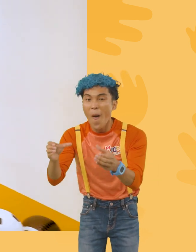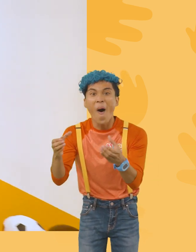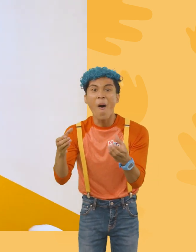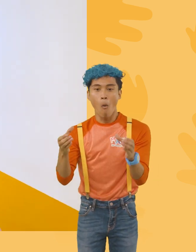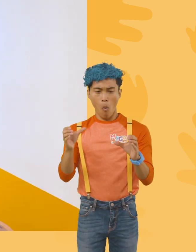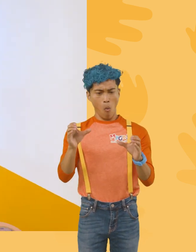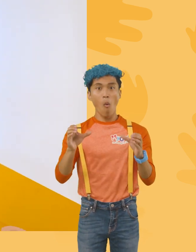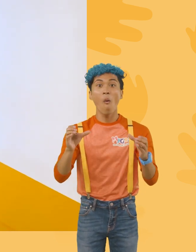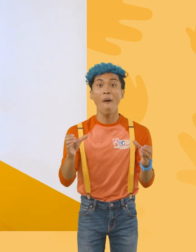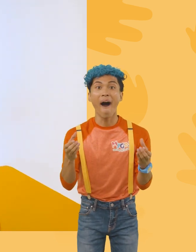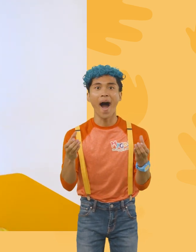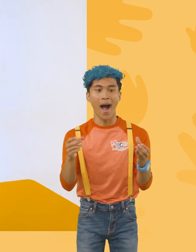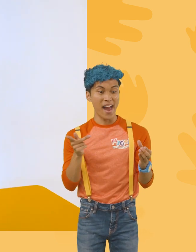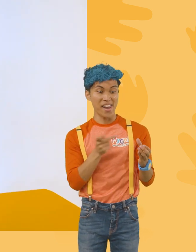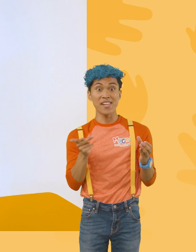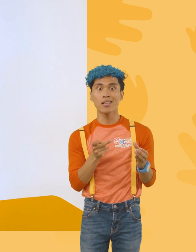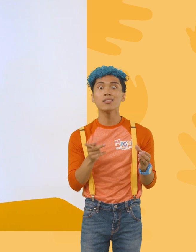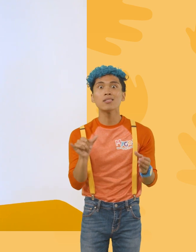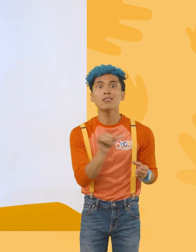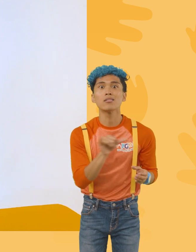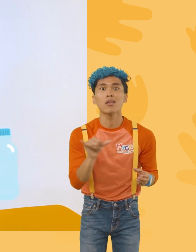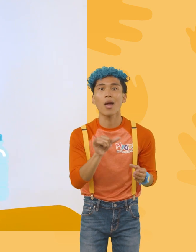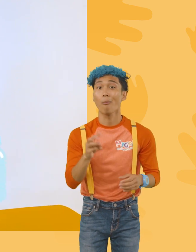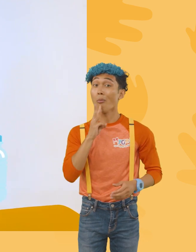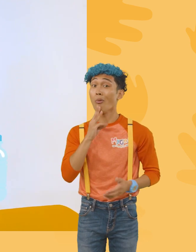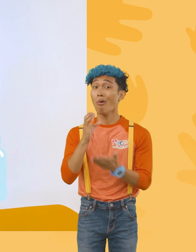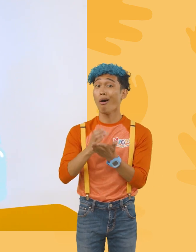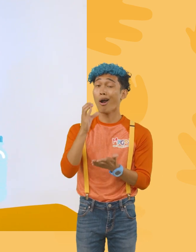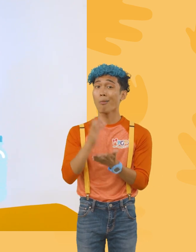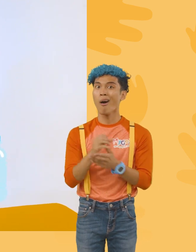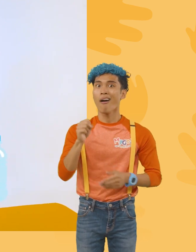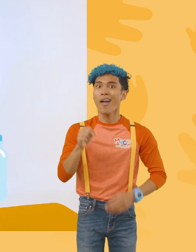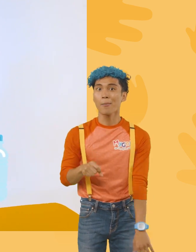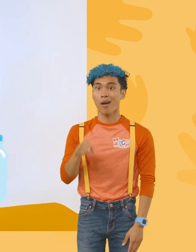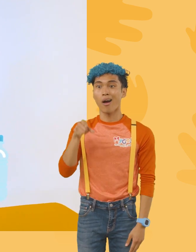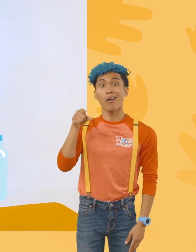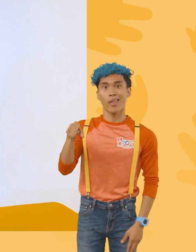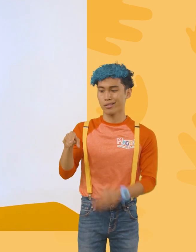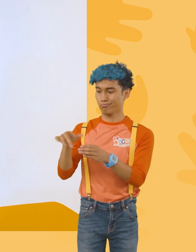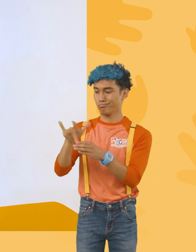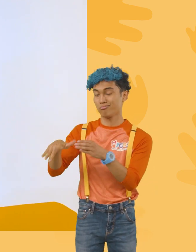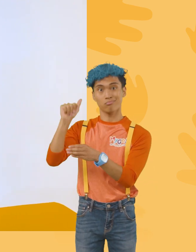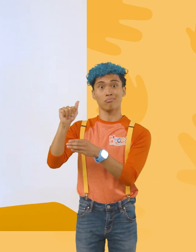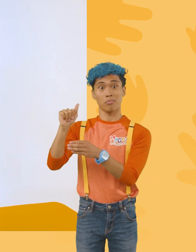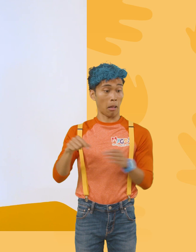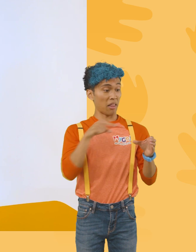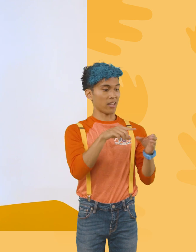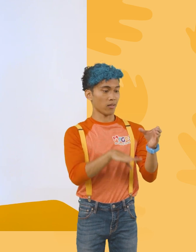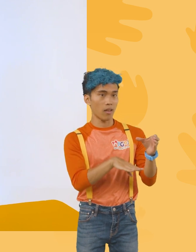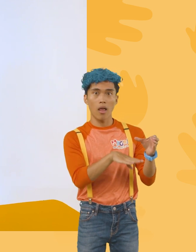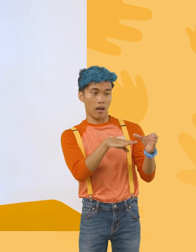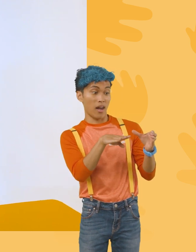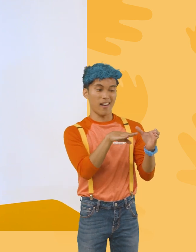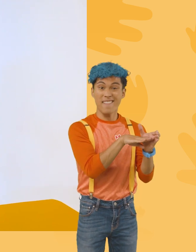items. They're actually the same item. Water bottles. Yeah, but this one is empty. And this